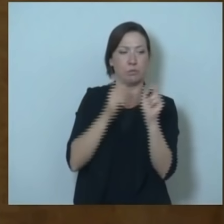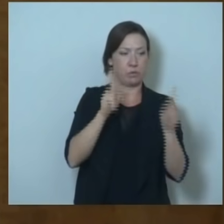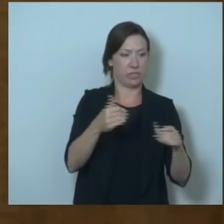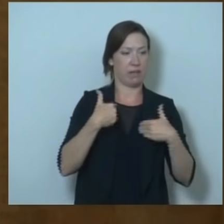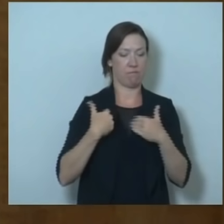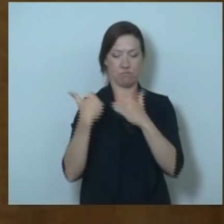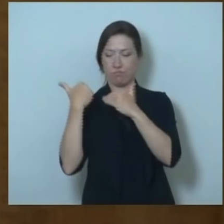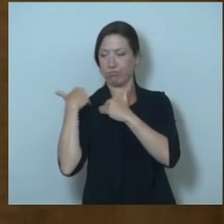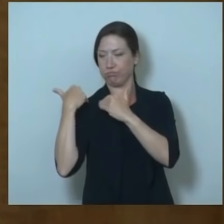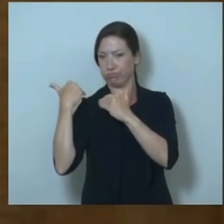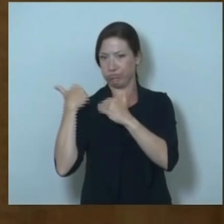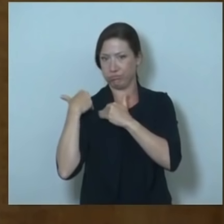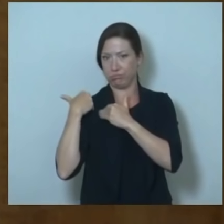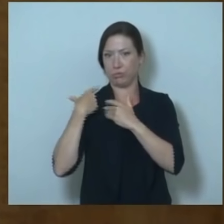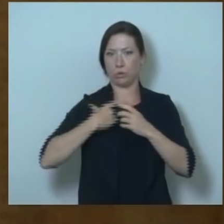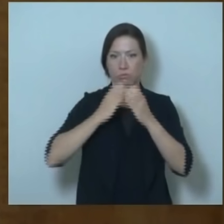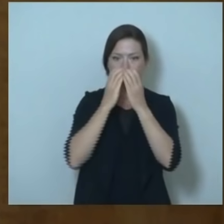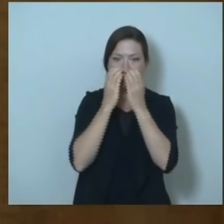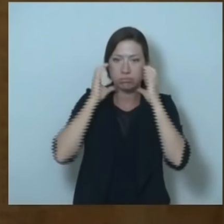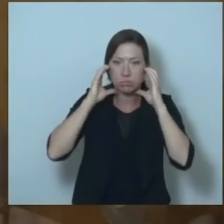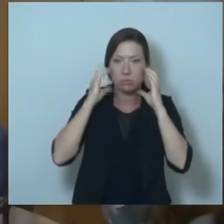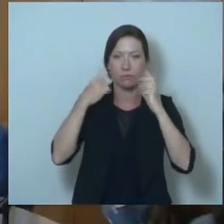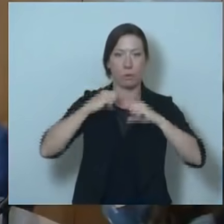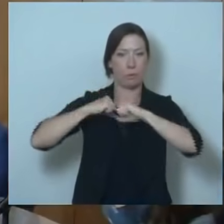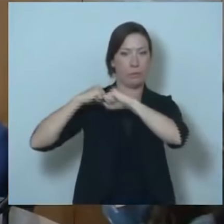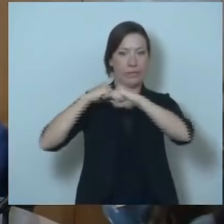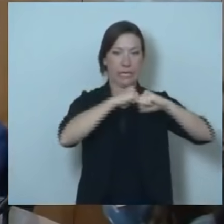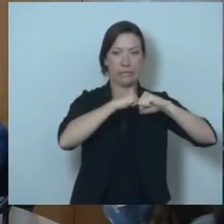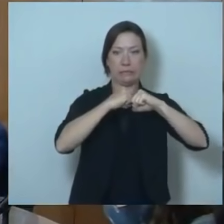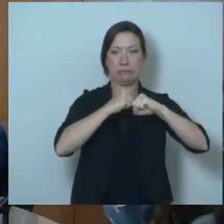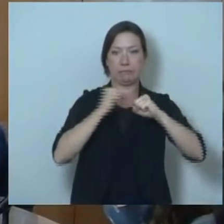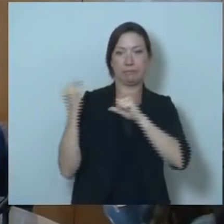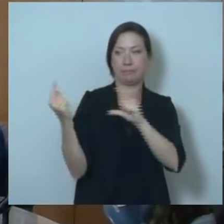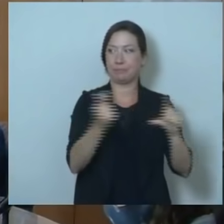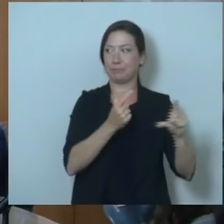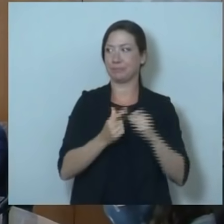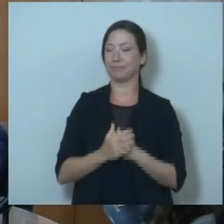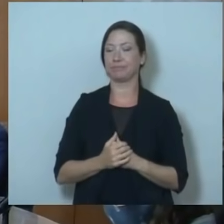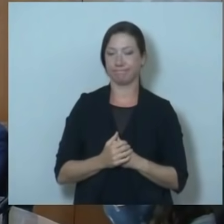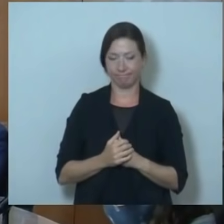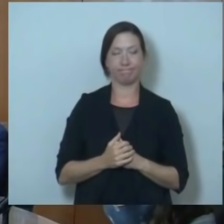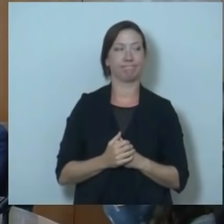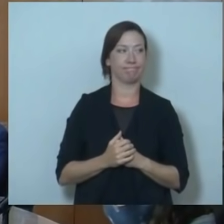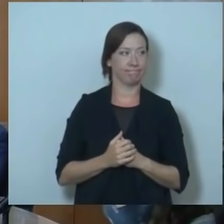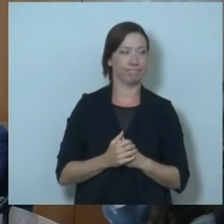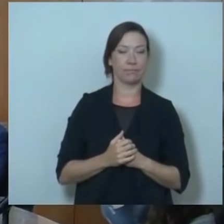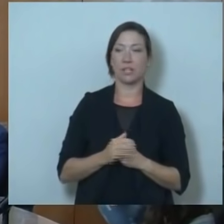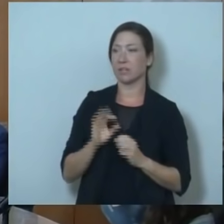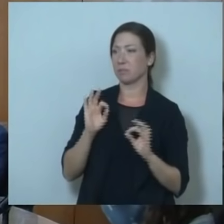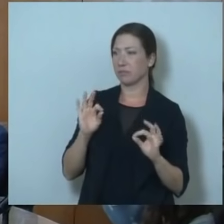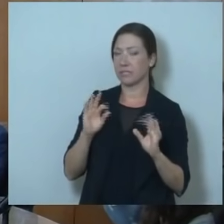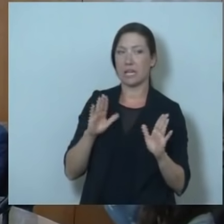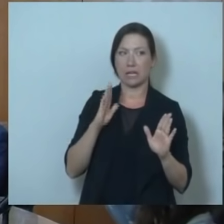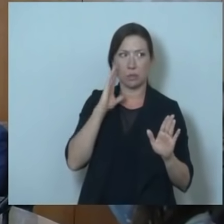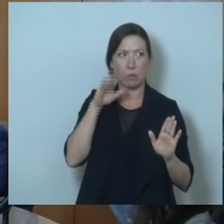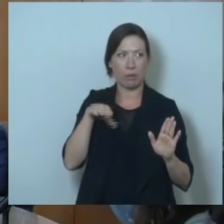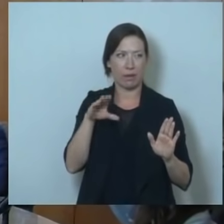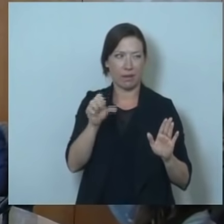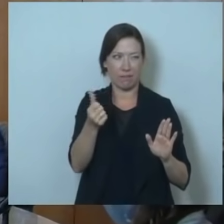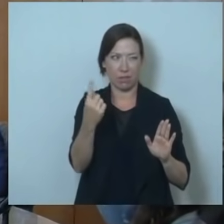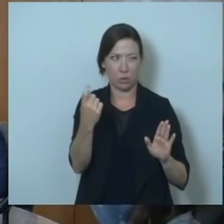here in New Mexico by wearing a face covering. Thank you. Perfect. And I know that we're going to take another question, Nora, but some of